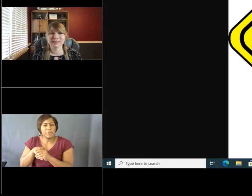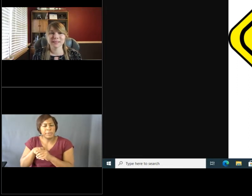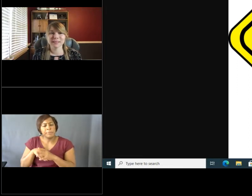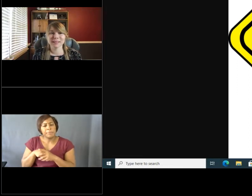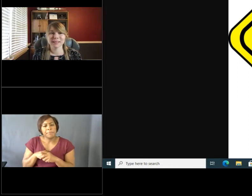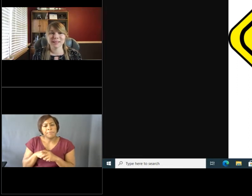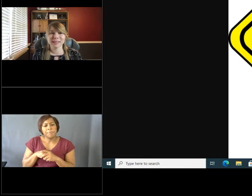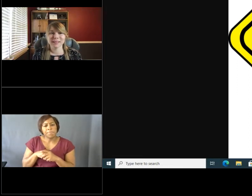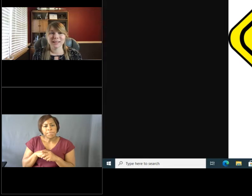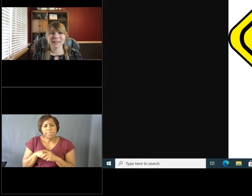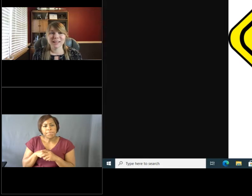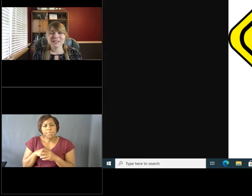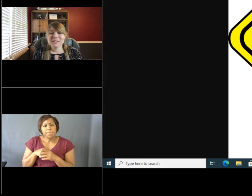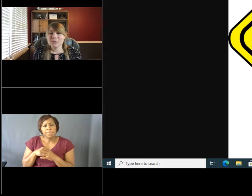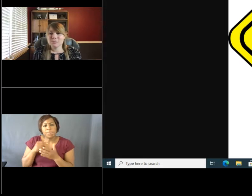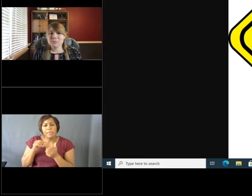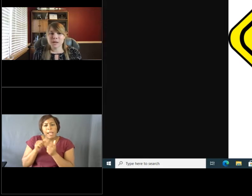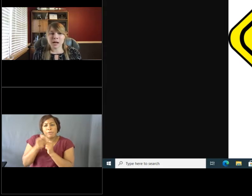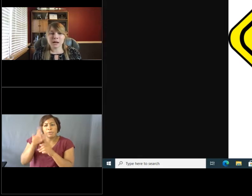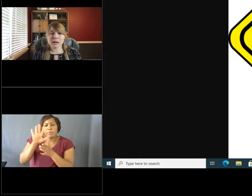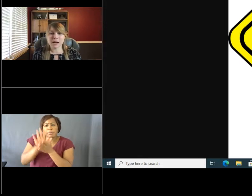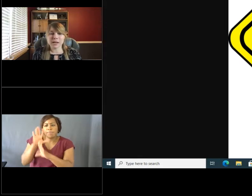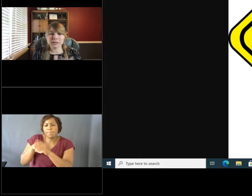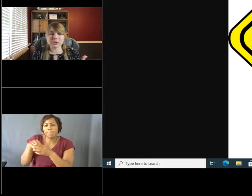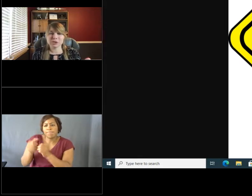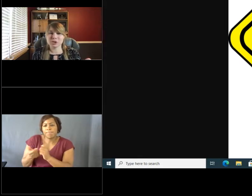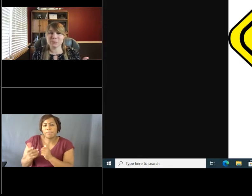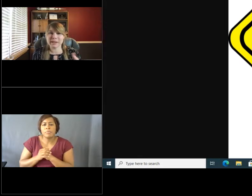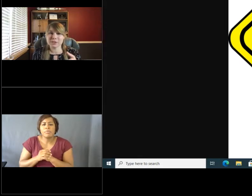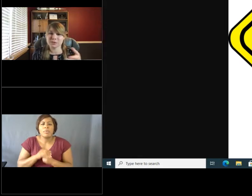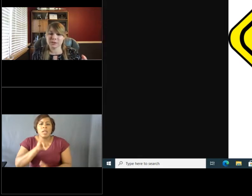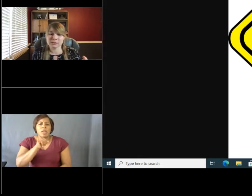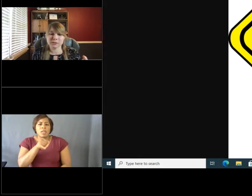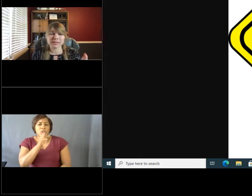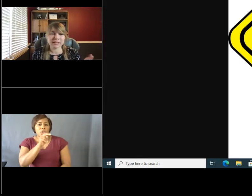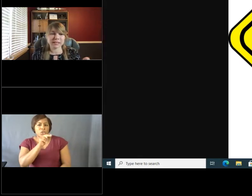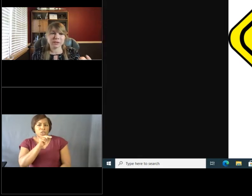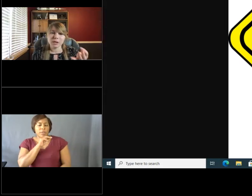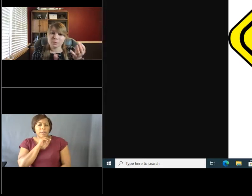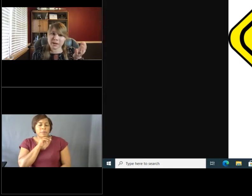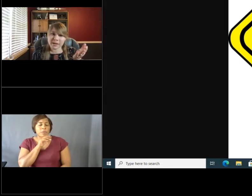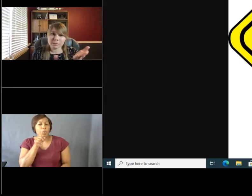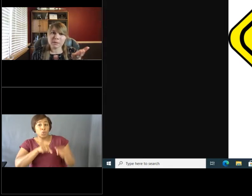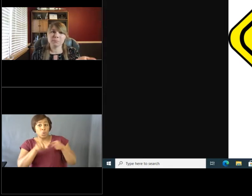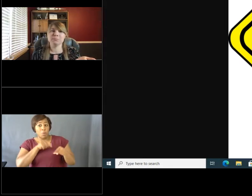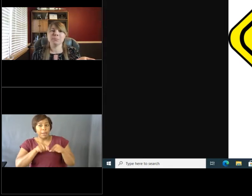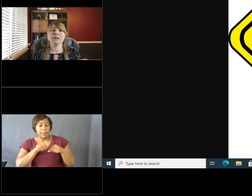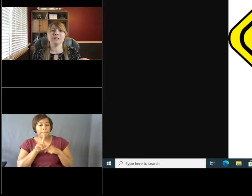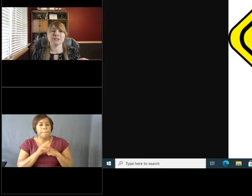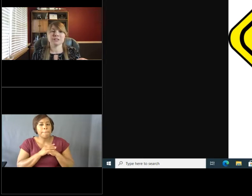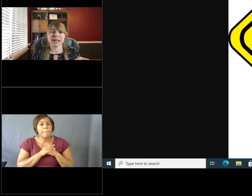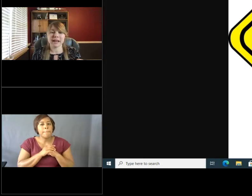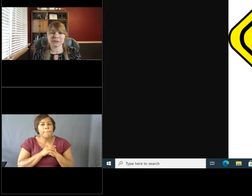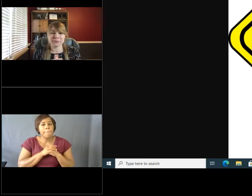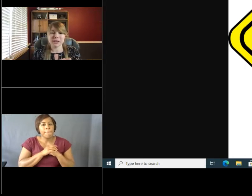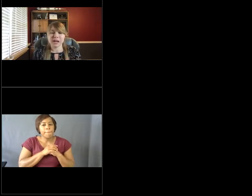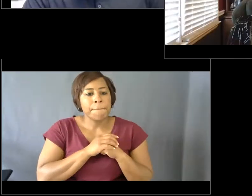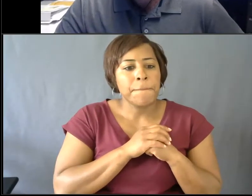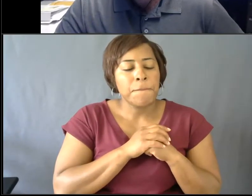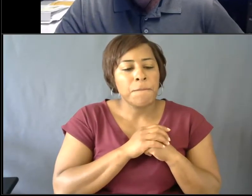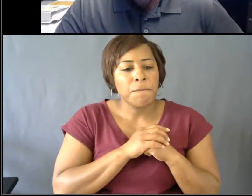to pursuing that? So to jump back just for a second, my partners